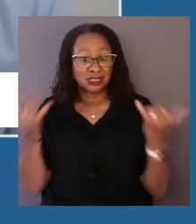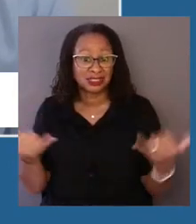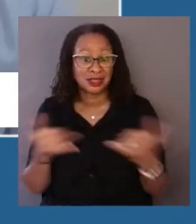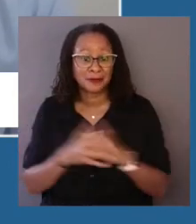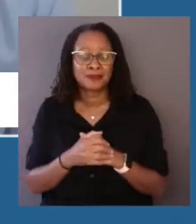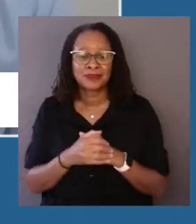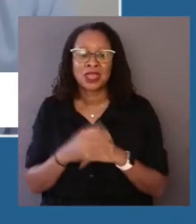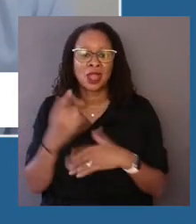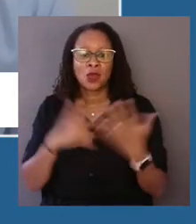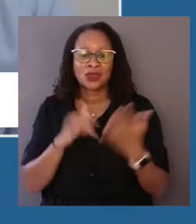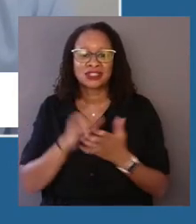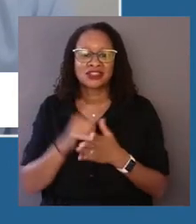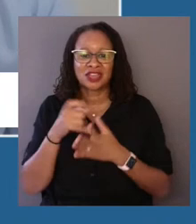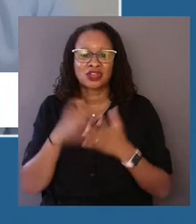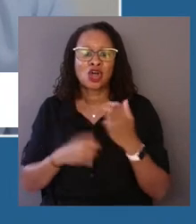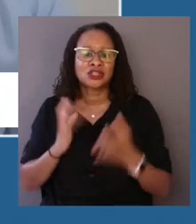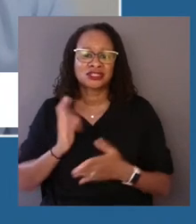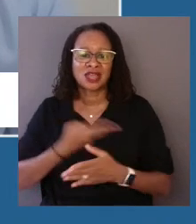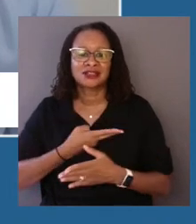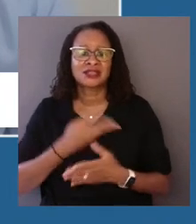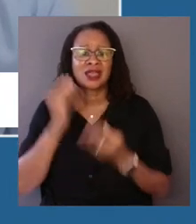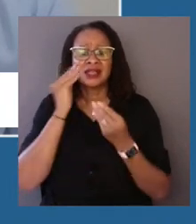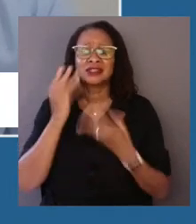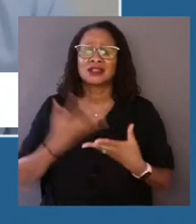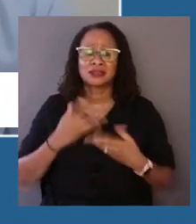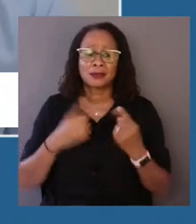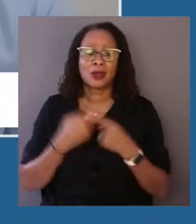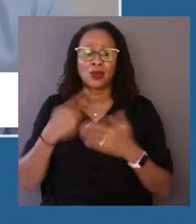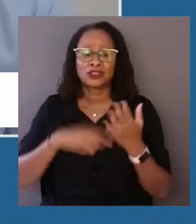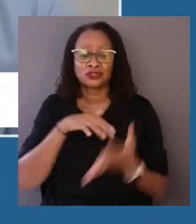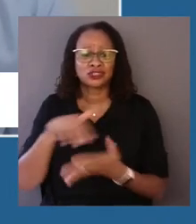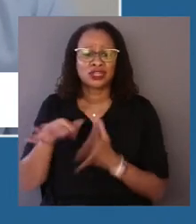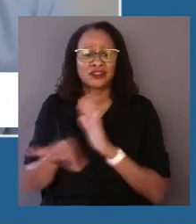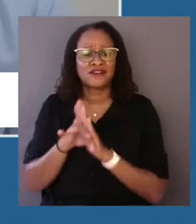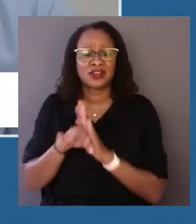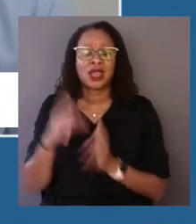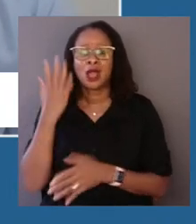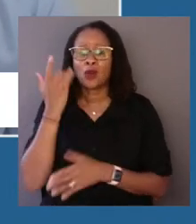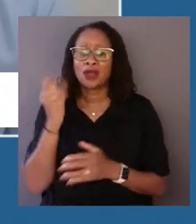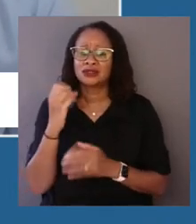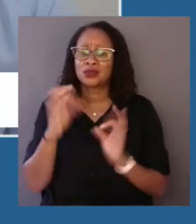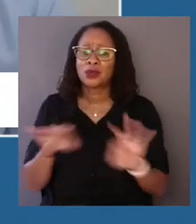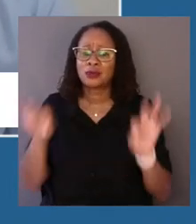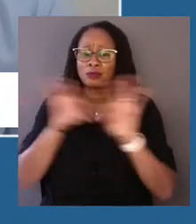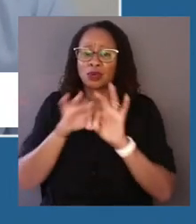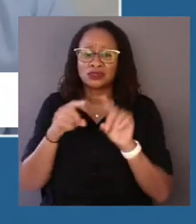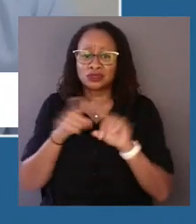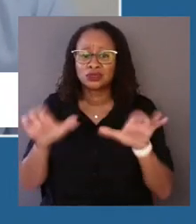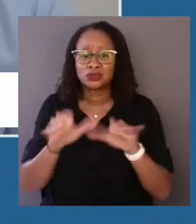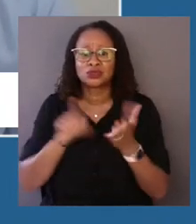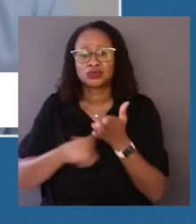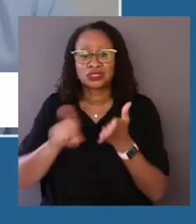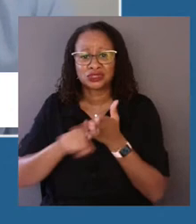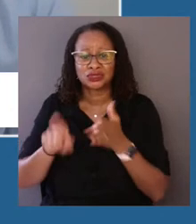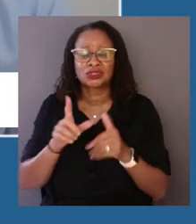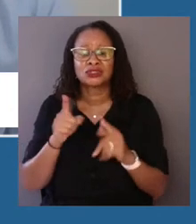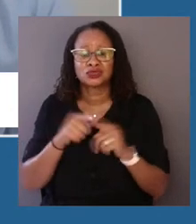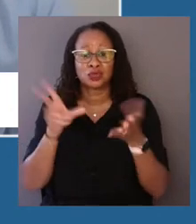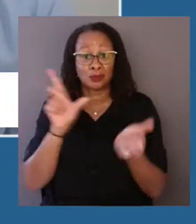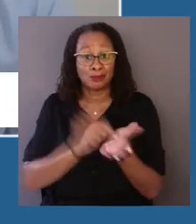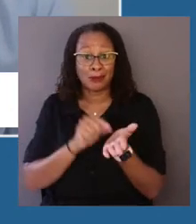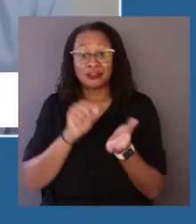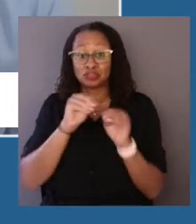that costing us? Tell us about what your study found and why is it so important to do this research and to publicize it?